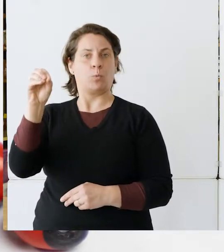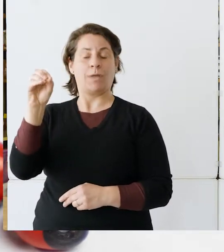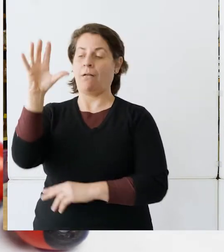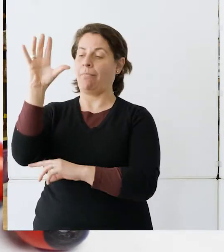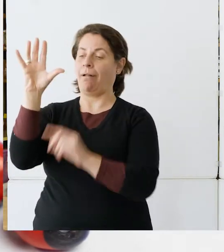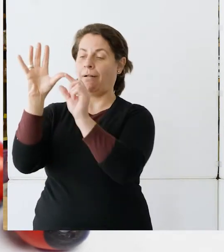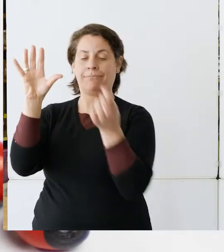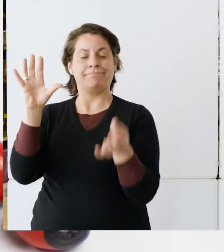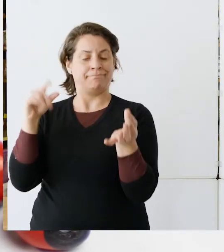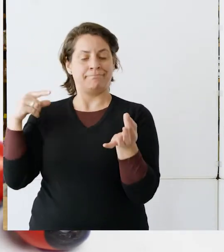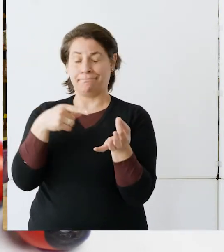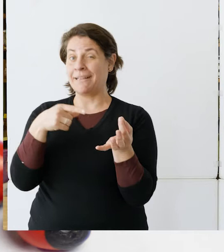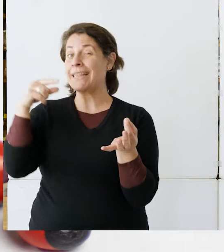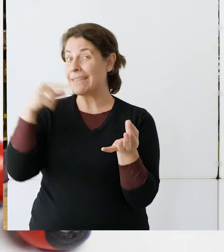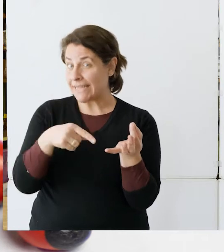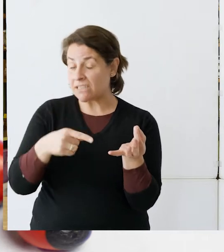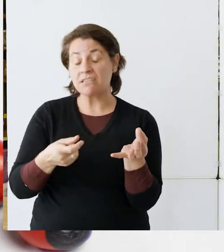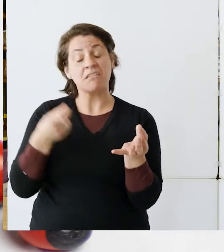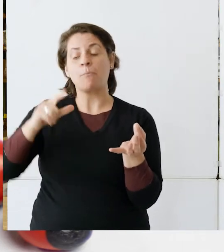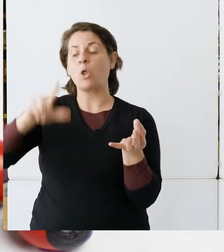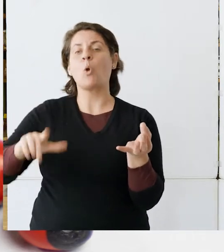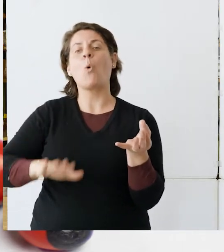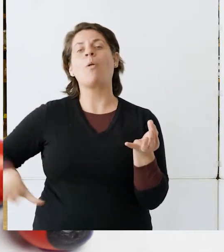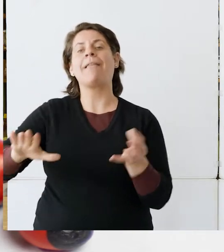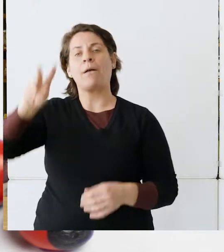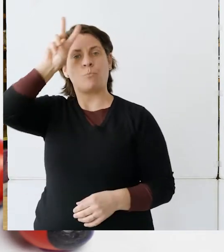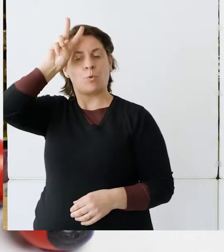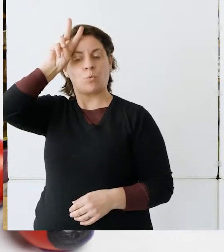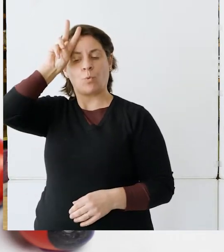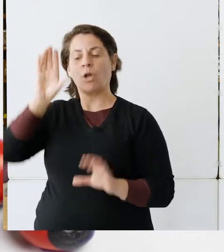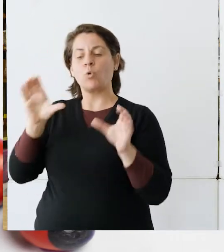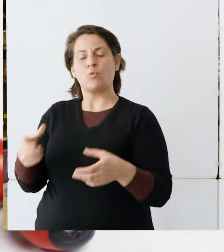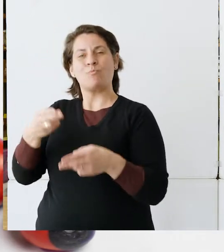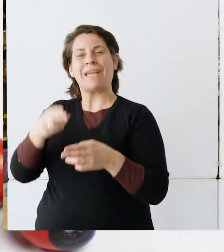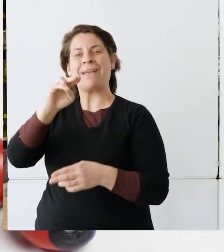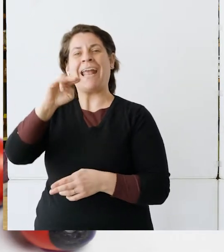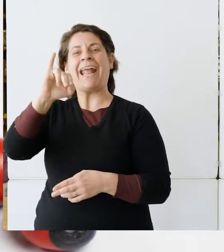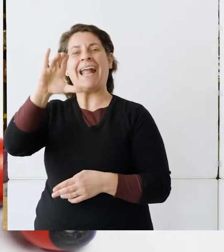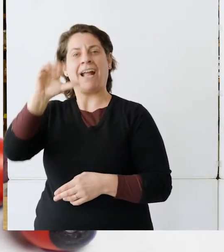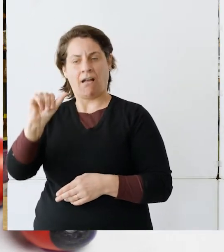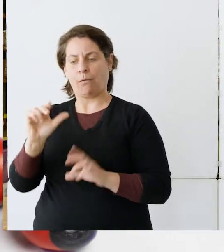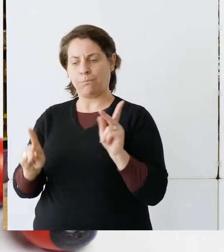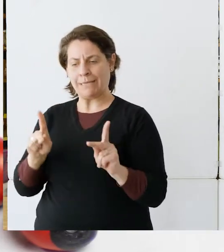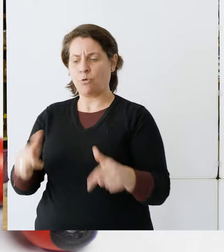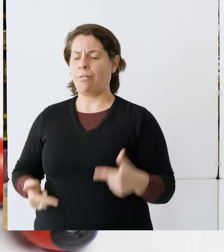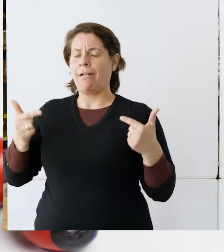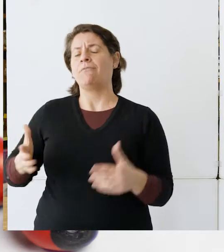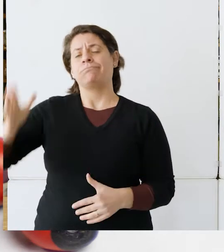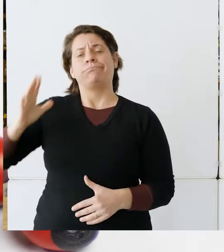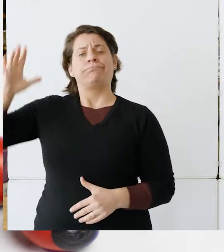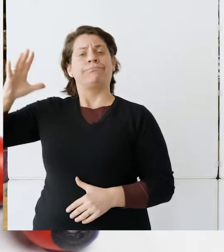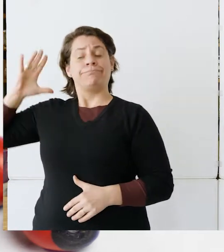where the Inca civilizations thrived hundreds of years ago. The indigenous people of the area and many other areas in South